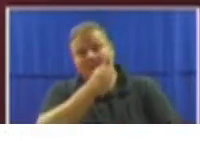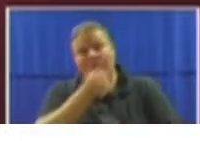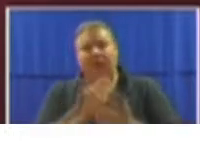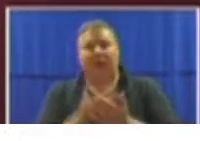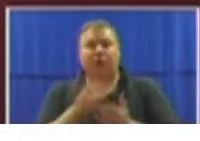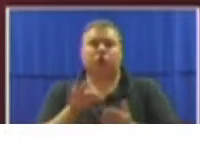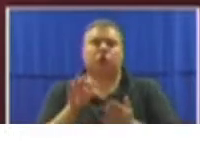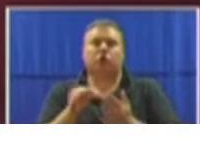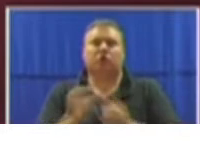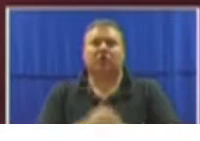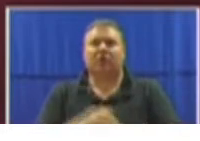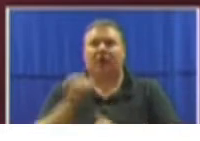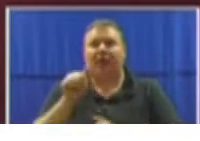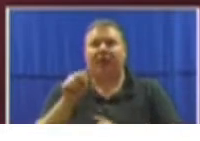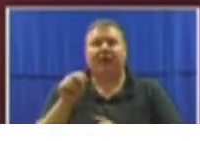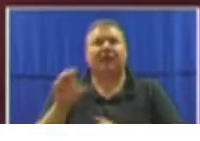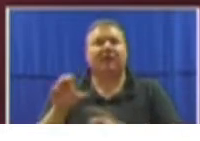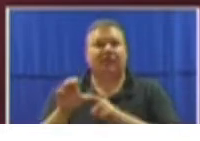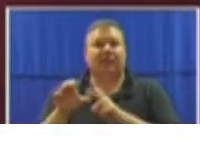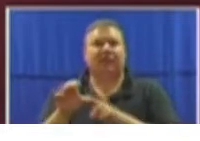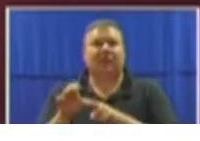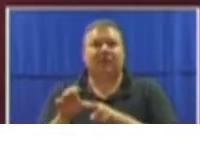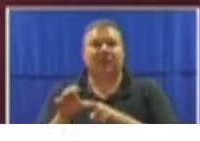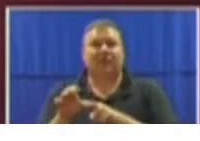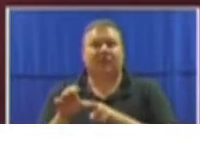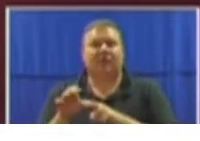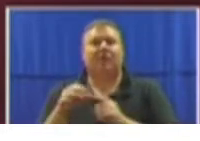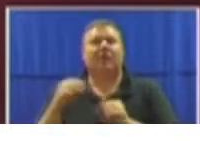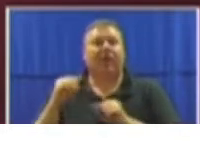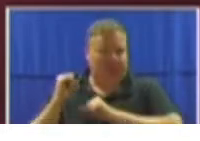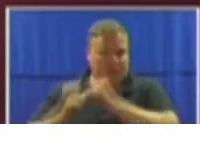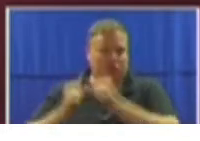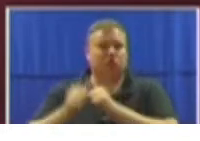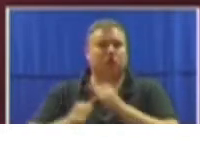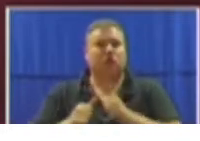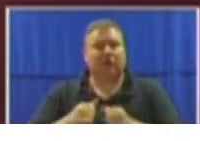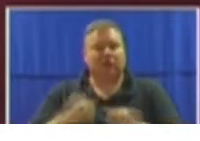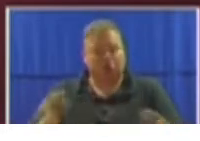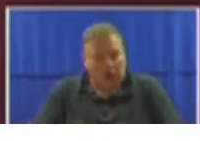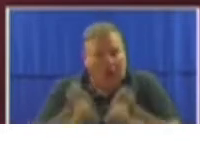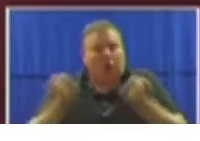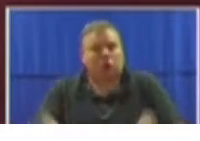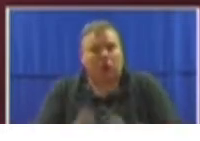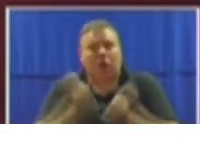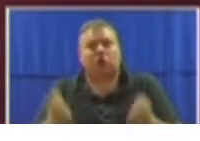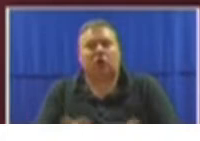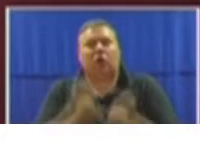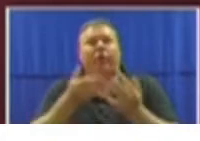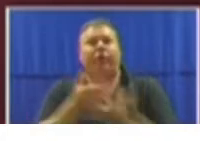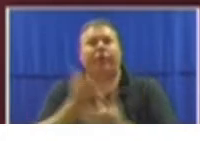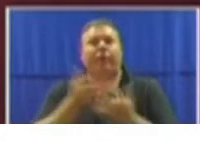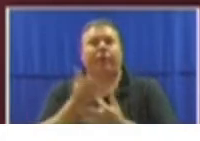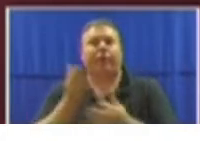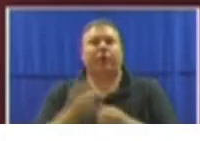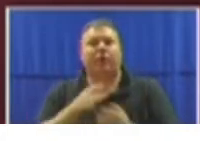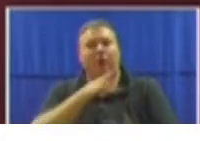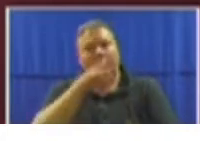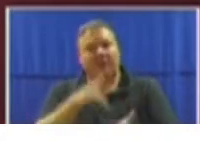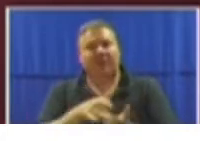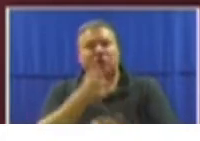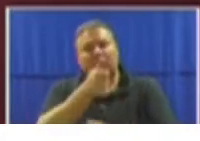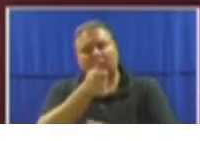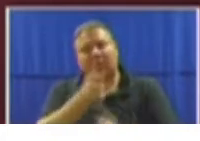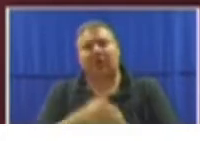African National Congress has a long history of sustained and relentless struggle, having reshaped and repositioned itself